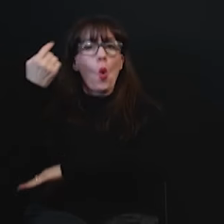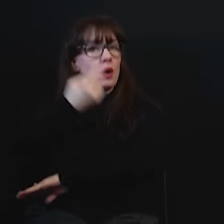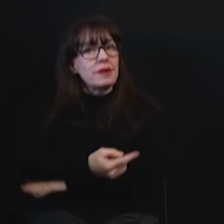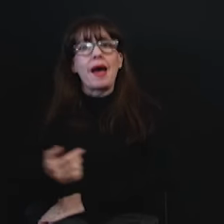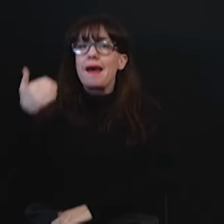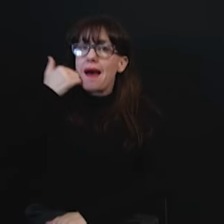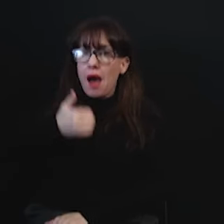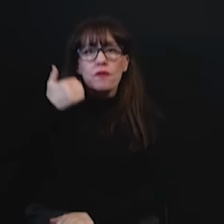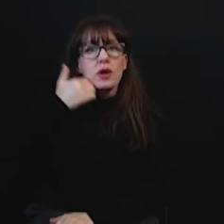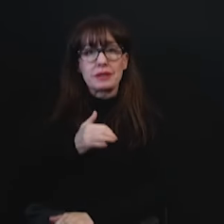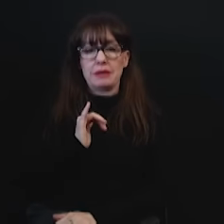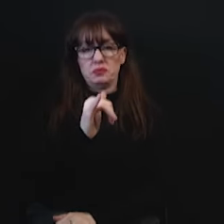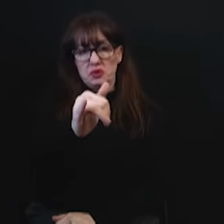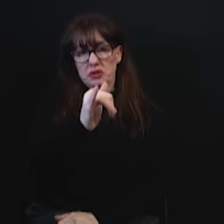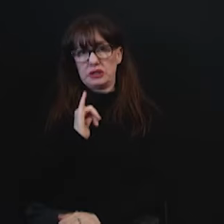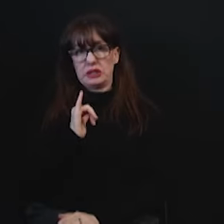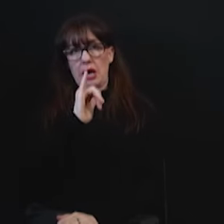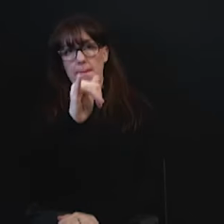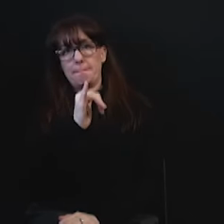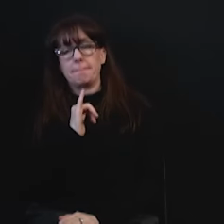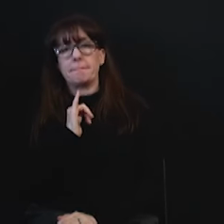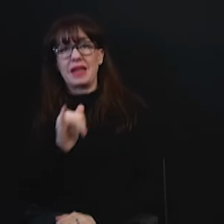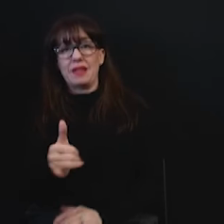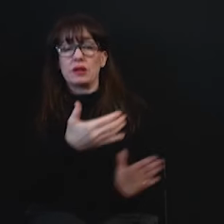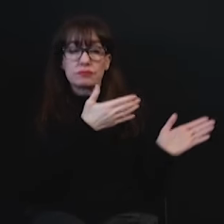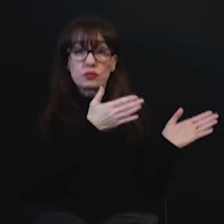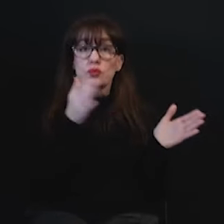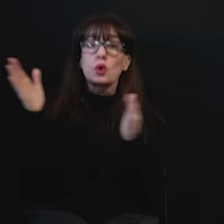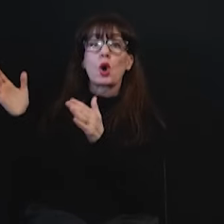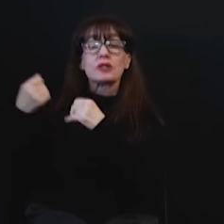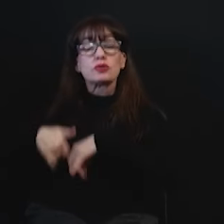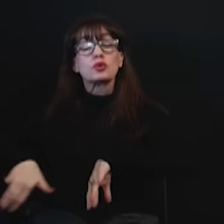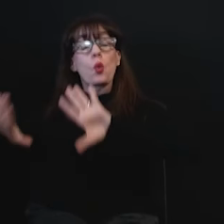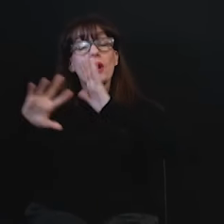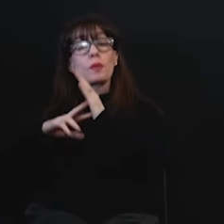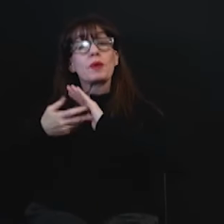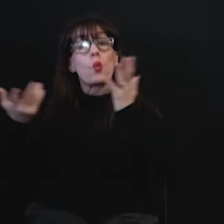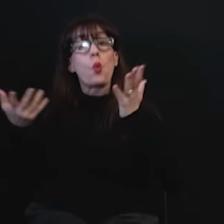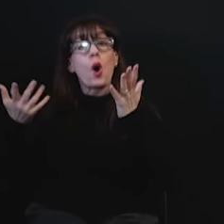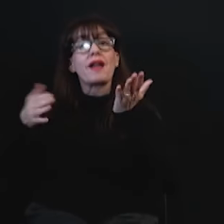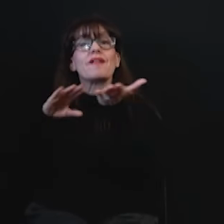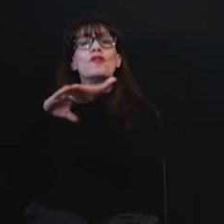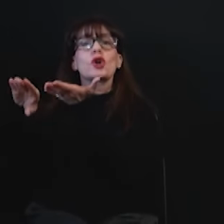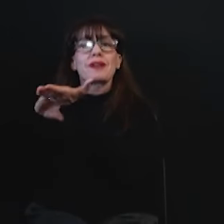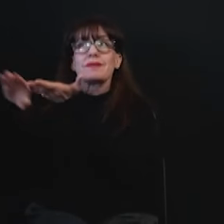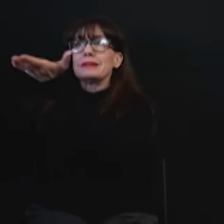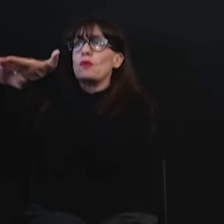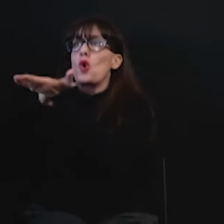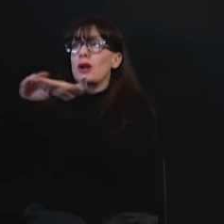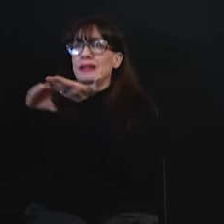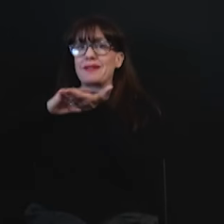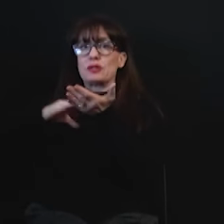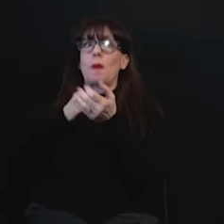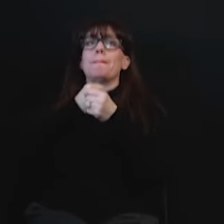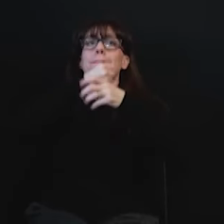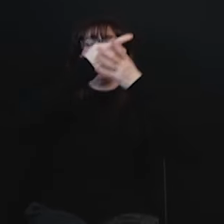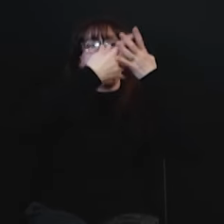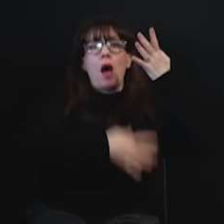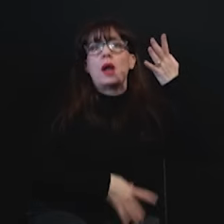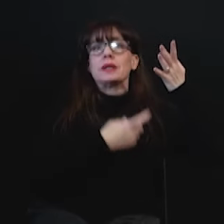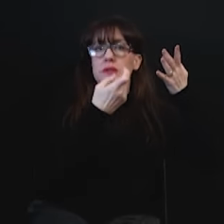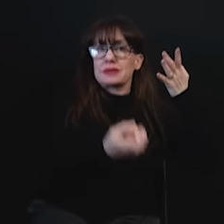You need that. I need that. David knew that turning to the Lord in surrender meant turning to him for forgiveness for his many sins. There